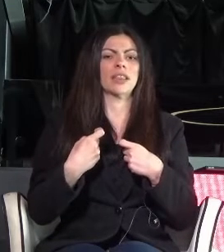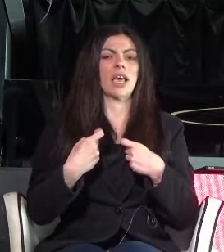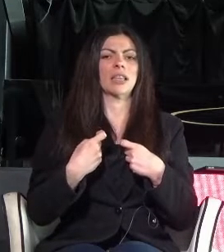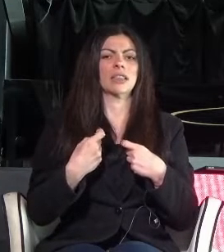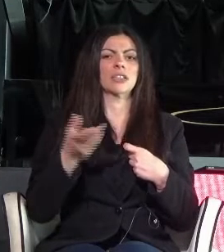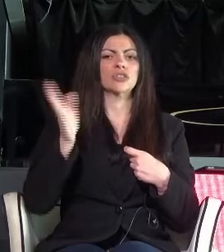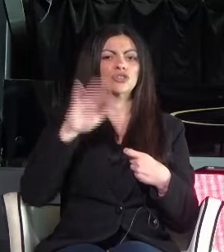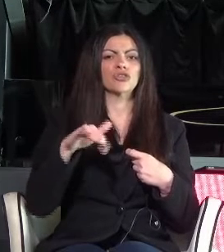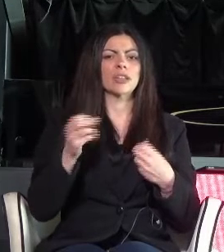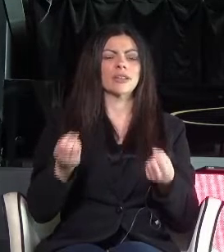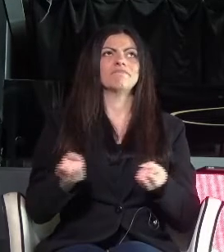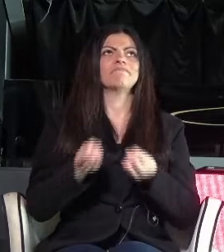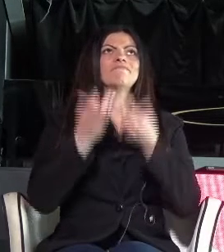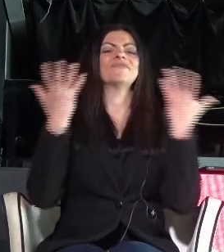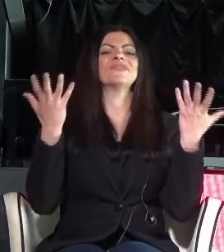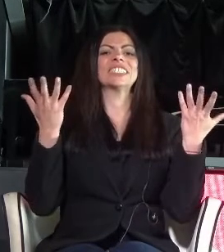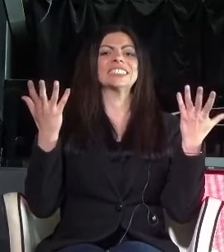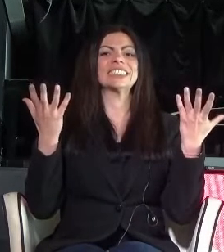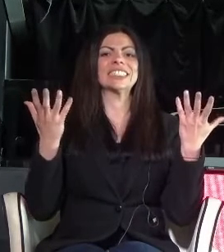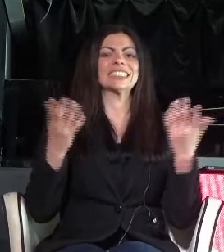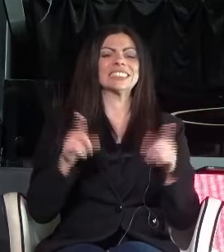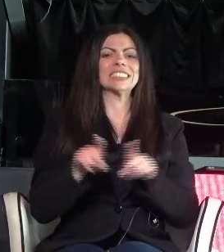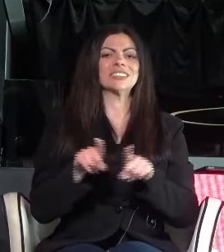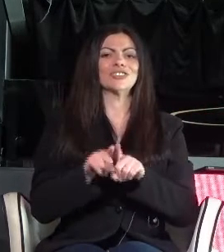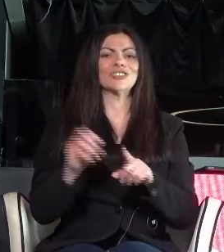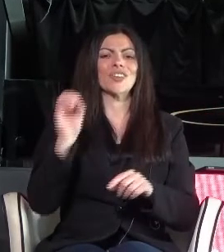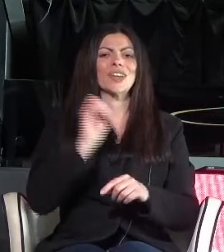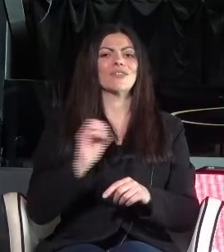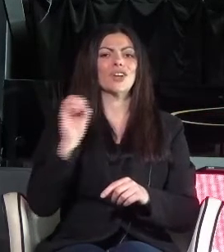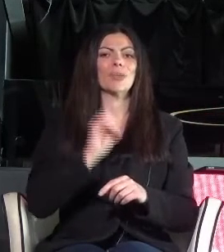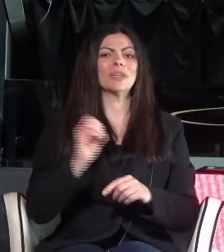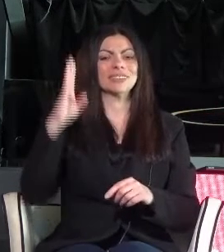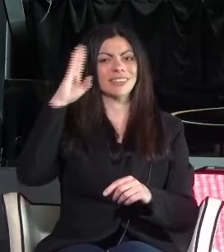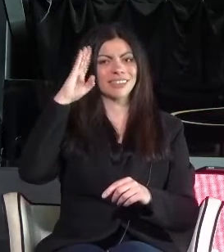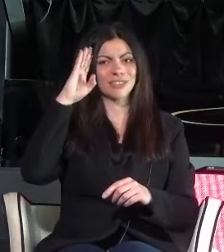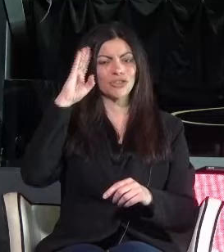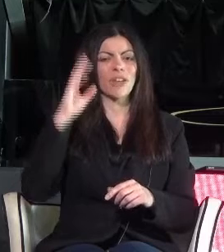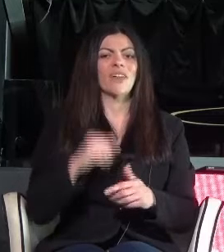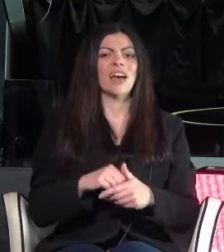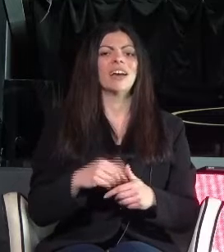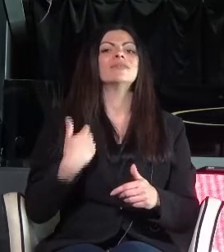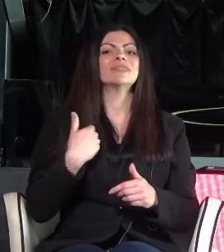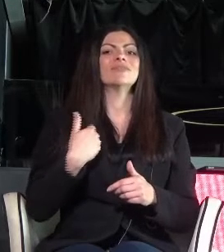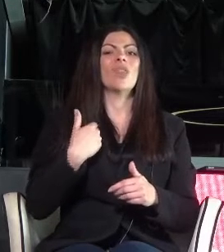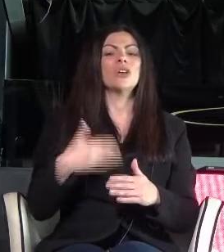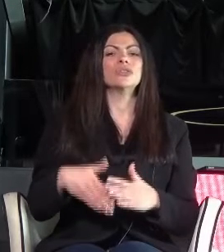country, and with help of our help of the whole world,